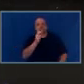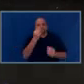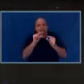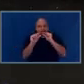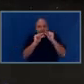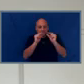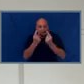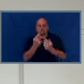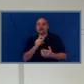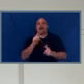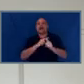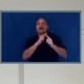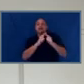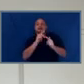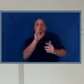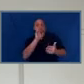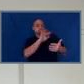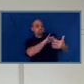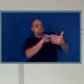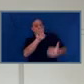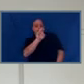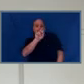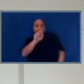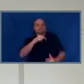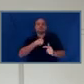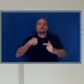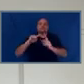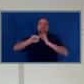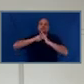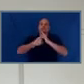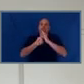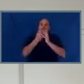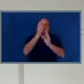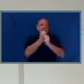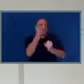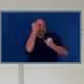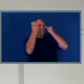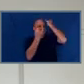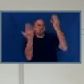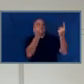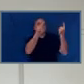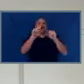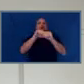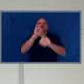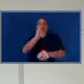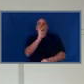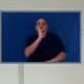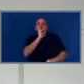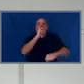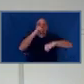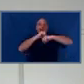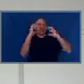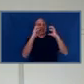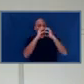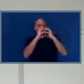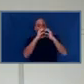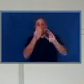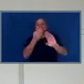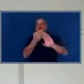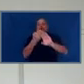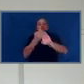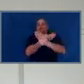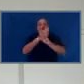we start to get pieces and clues about what took place on this water world in the early solar system before it was